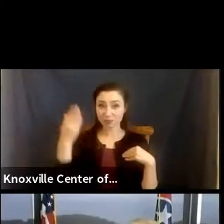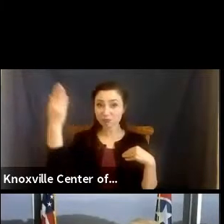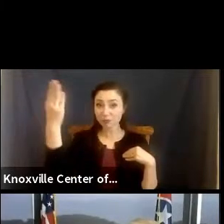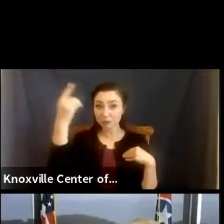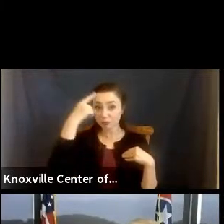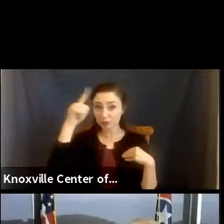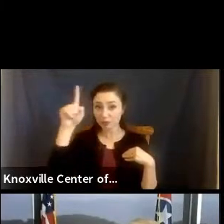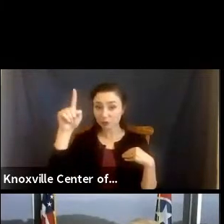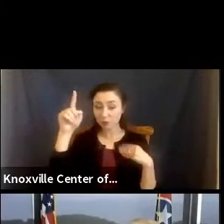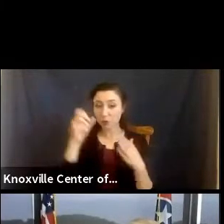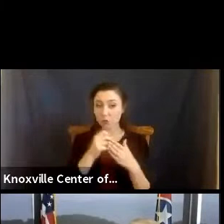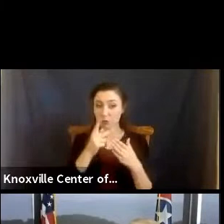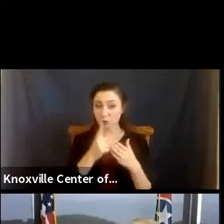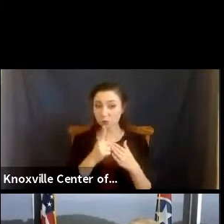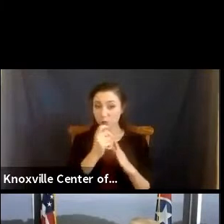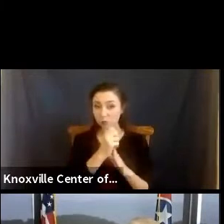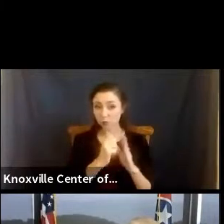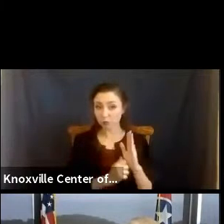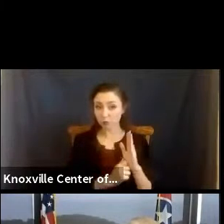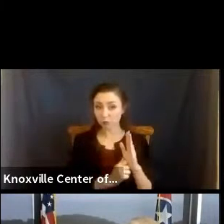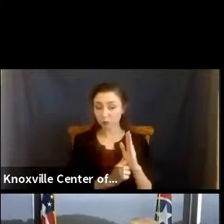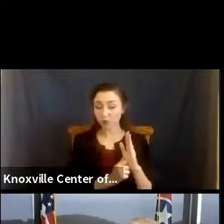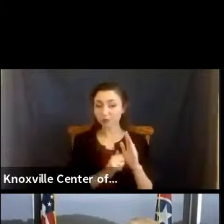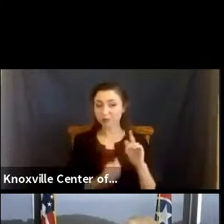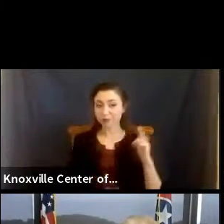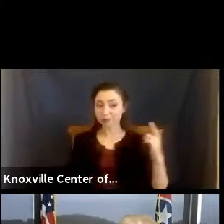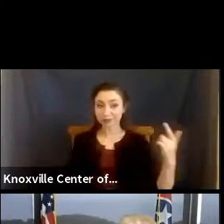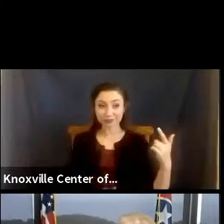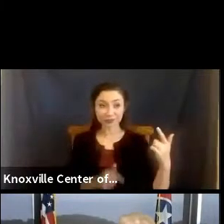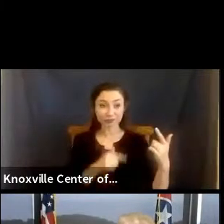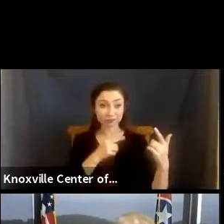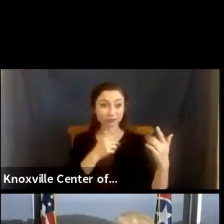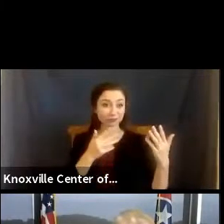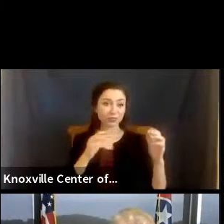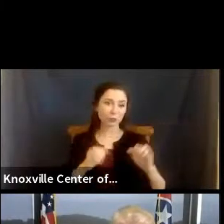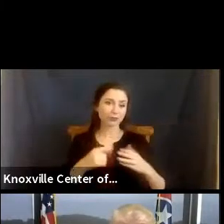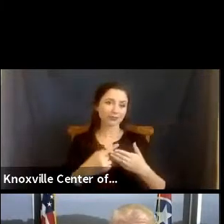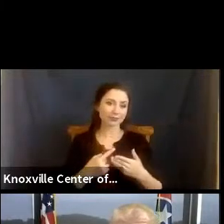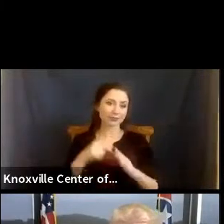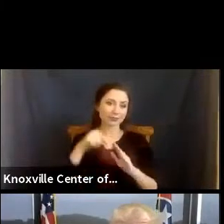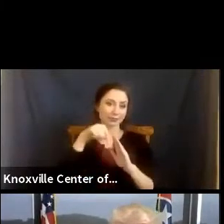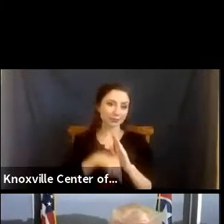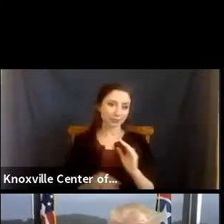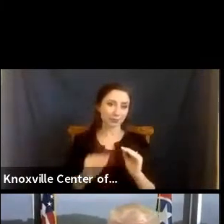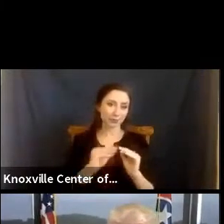motion for approval of the agenda and a second, and then we can discuss it further if you like.